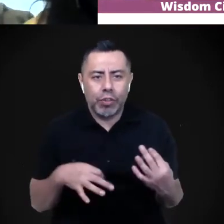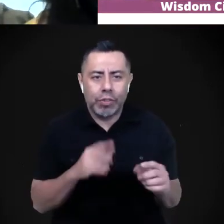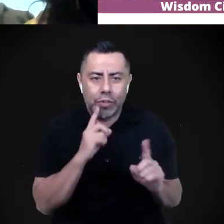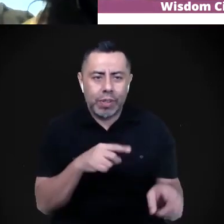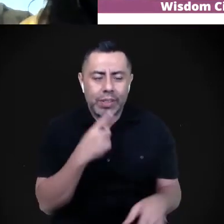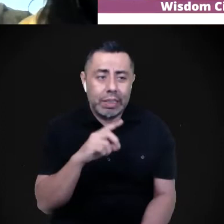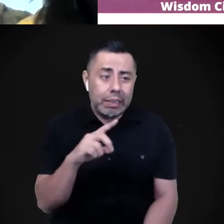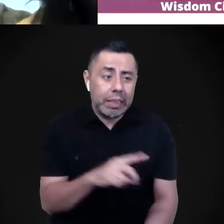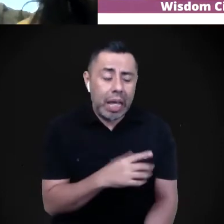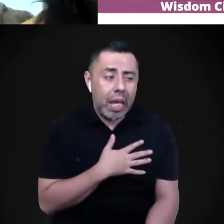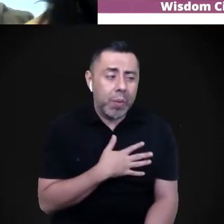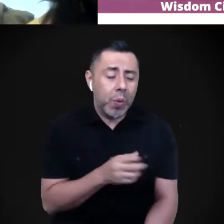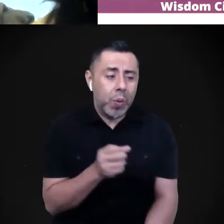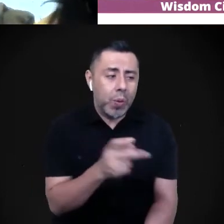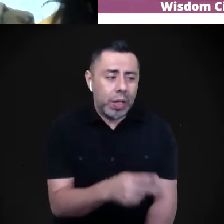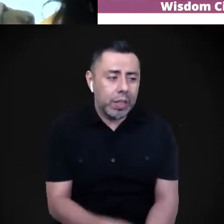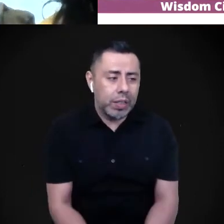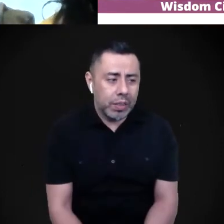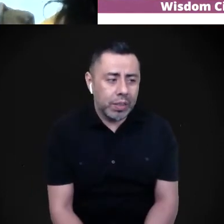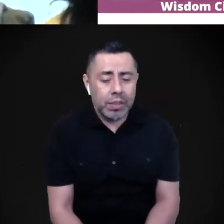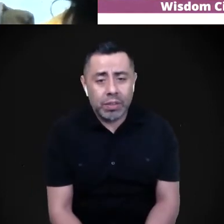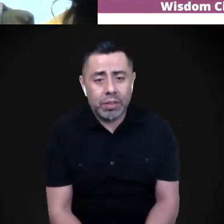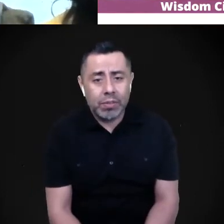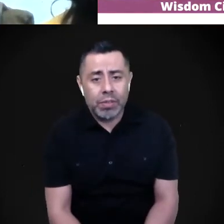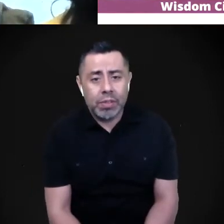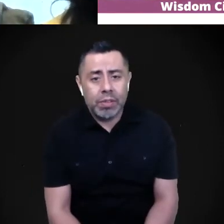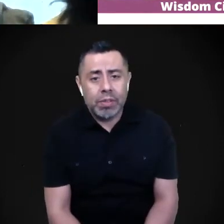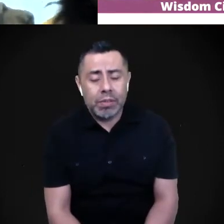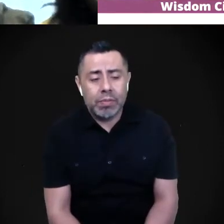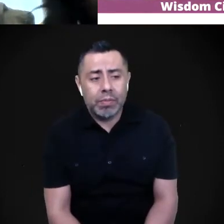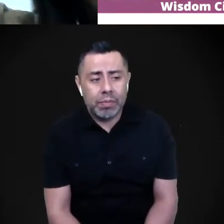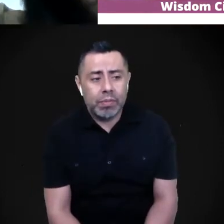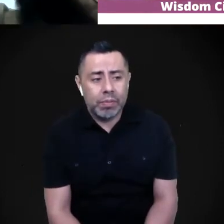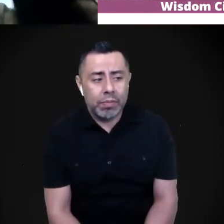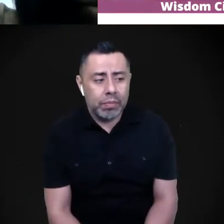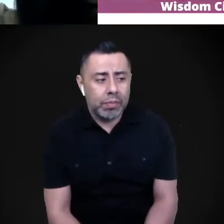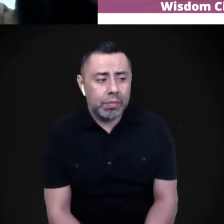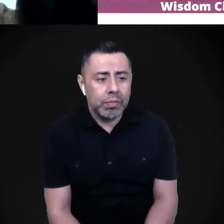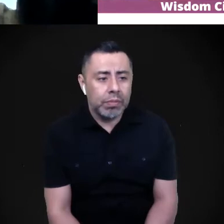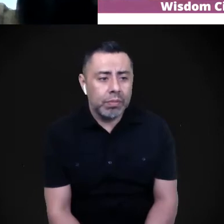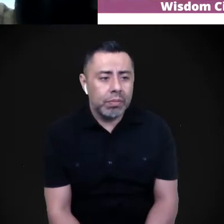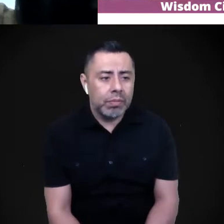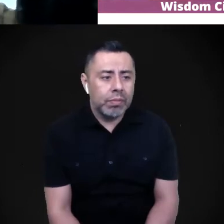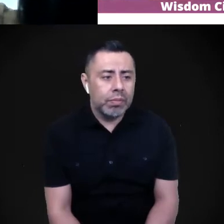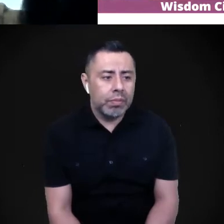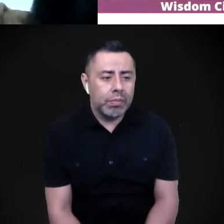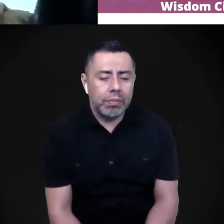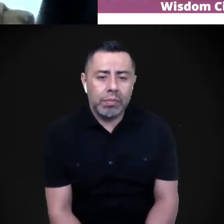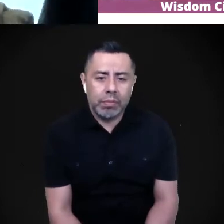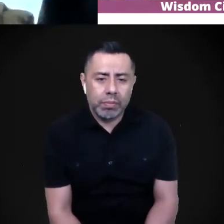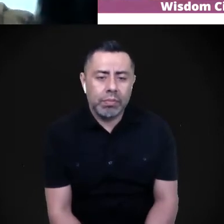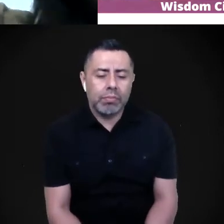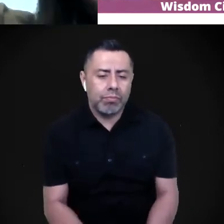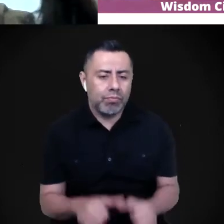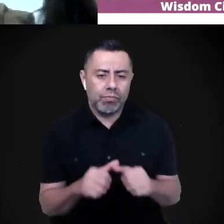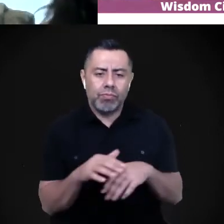Damn. Oh, okay. What are the shit has a? Oh, what did she are there? Then, trouble or share. Oh, what about a